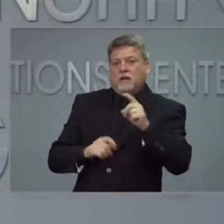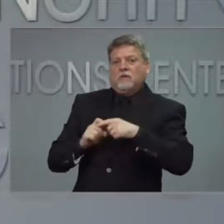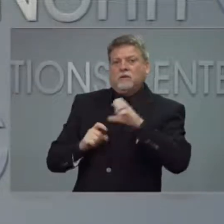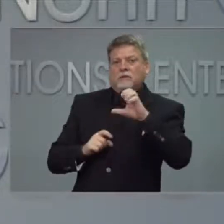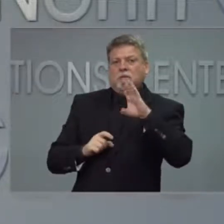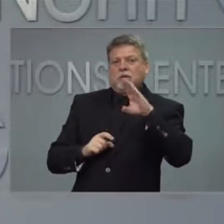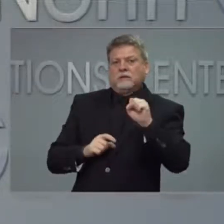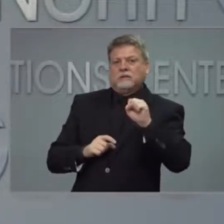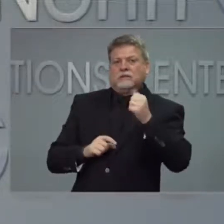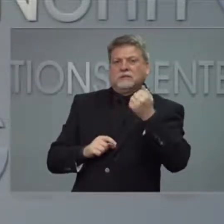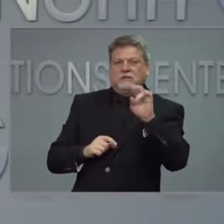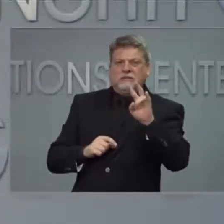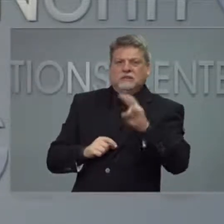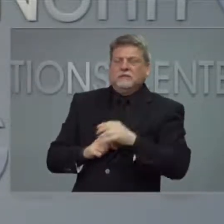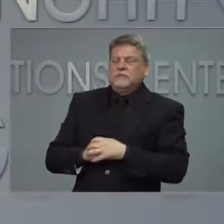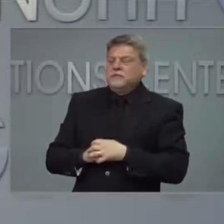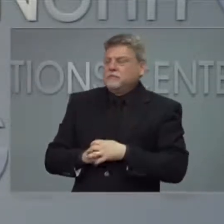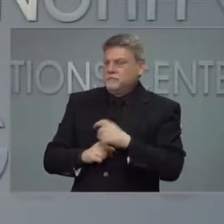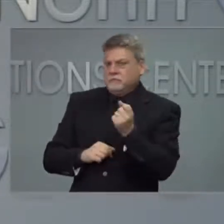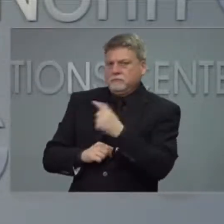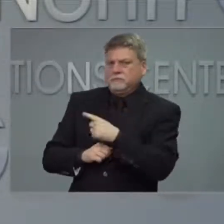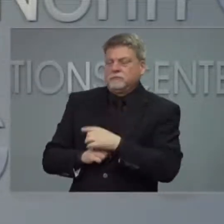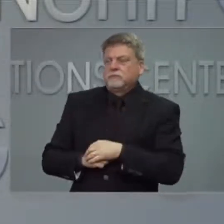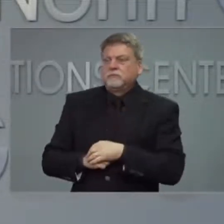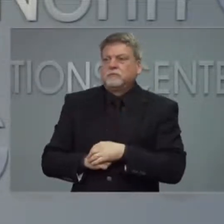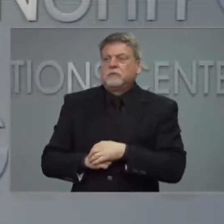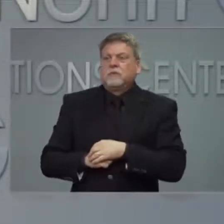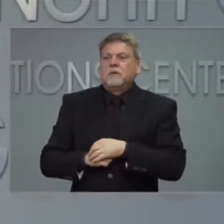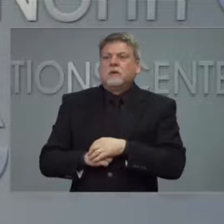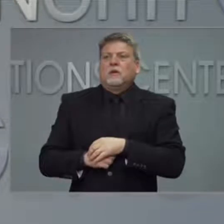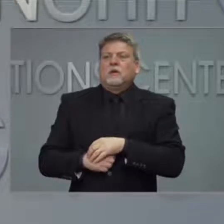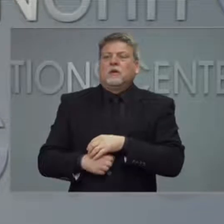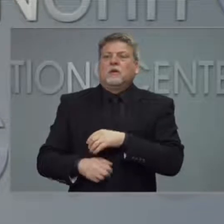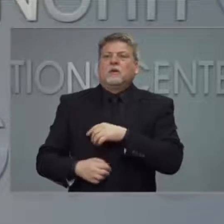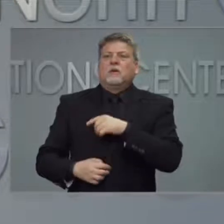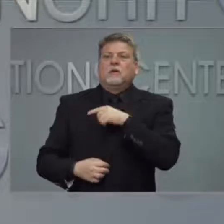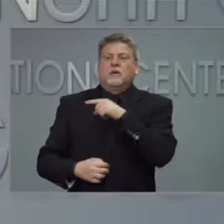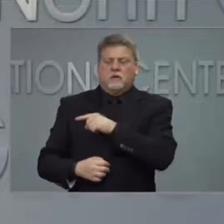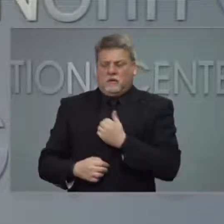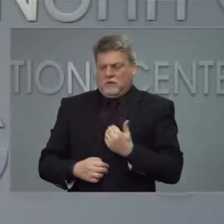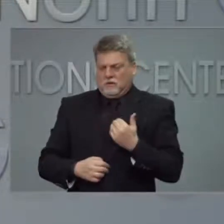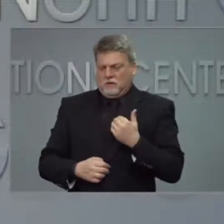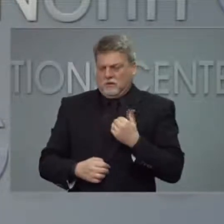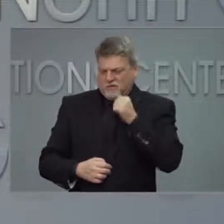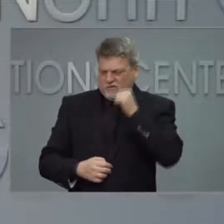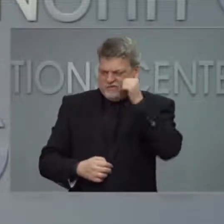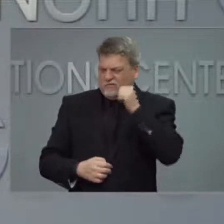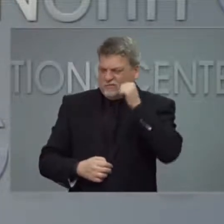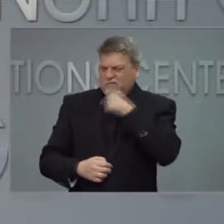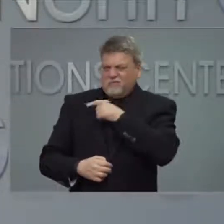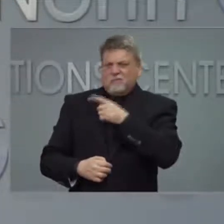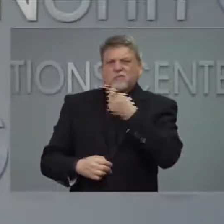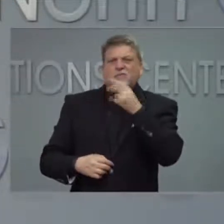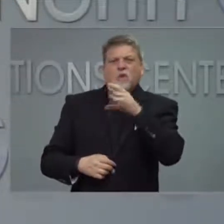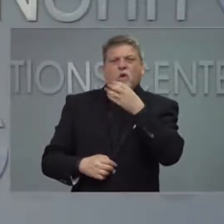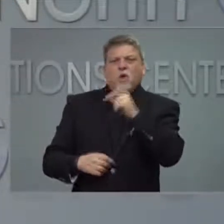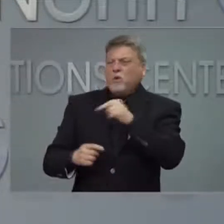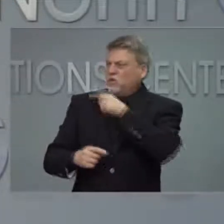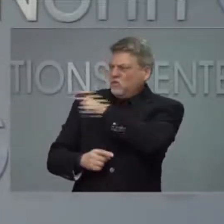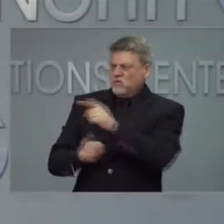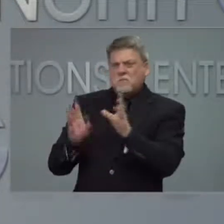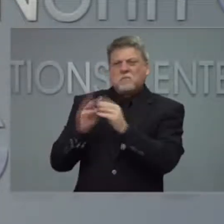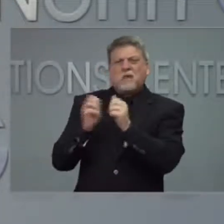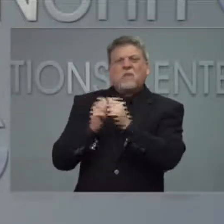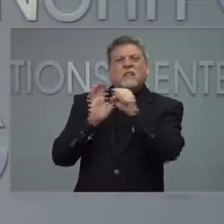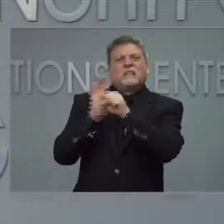Hi, this is Michael Hyland from CBS 17. During a meeting with state legislators on Tuesday, so just yesterday, Dr. Cohen, you reiterated some